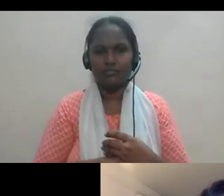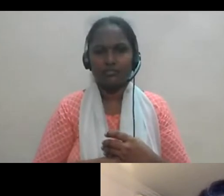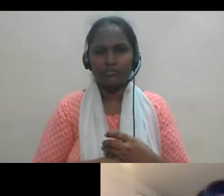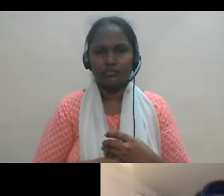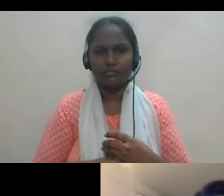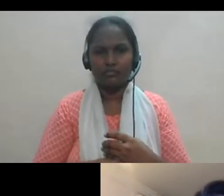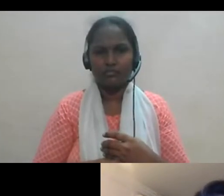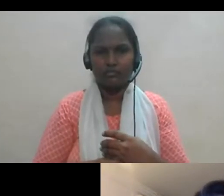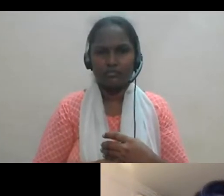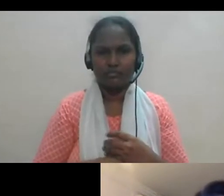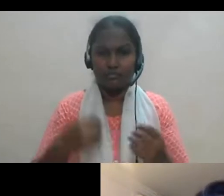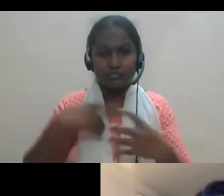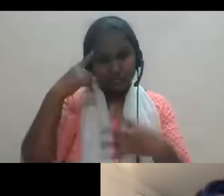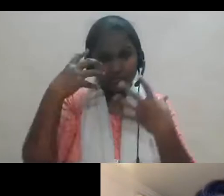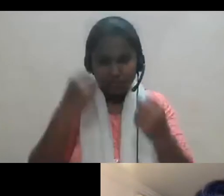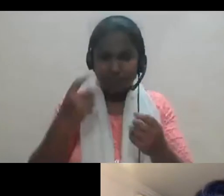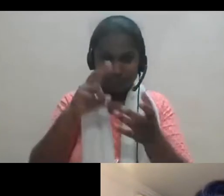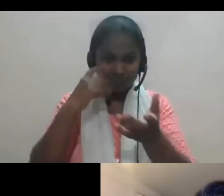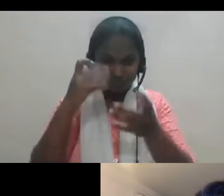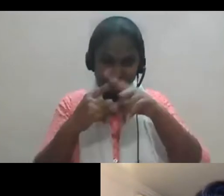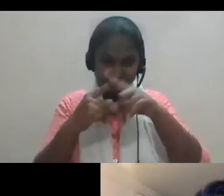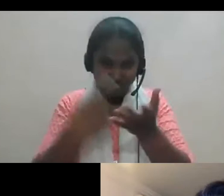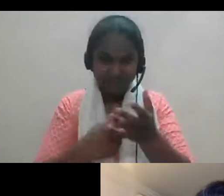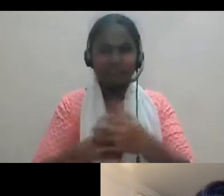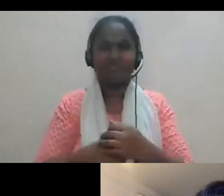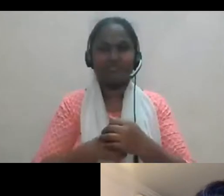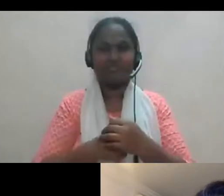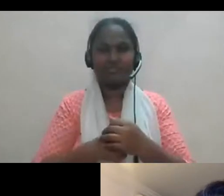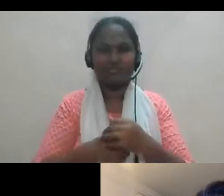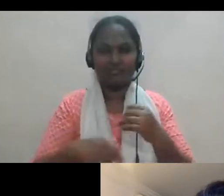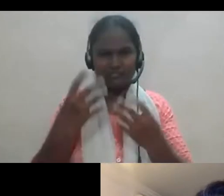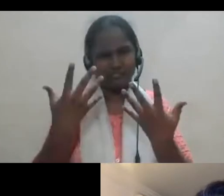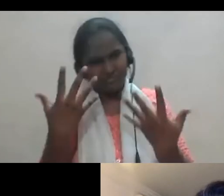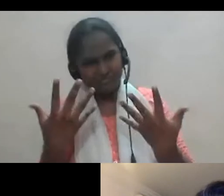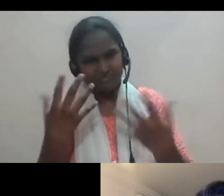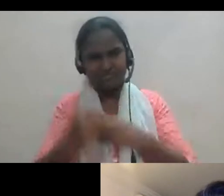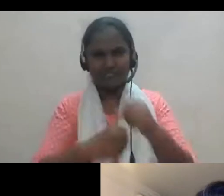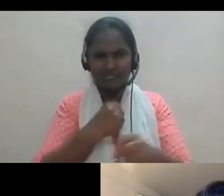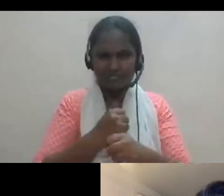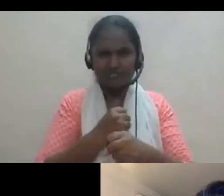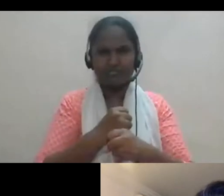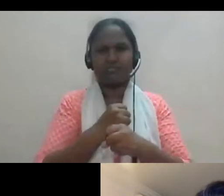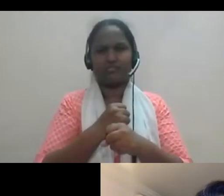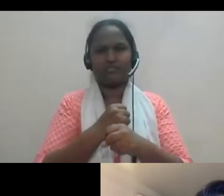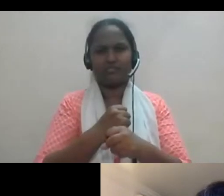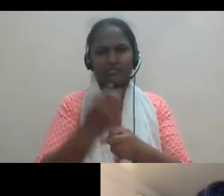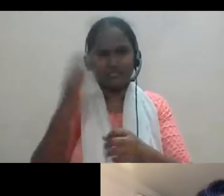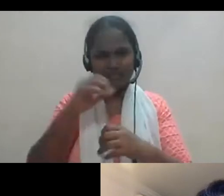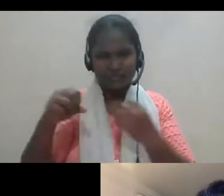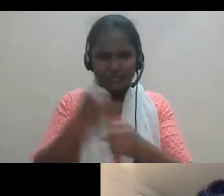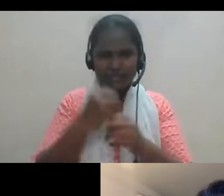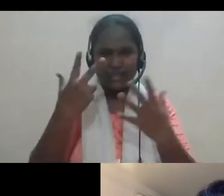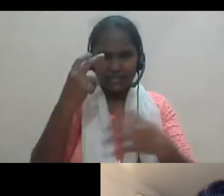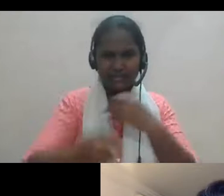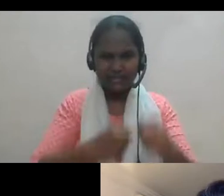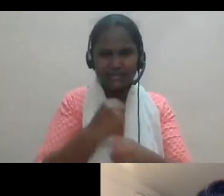It's nice to have miracles like that, Victoria. During my tenure at the museum, during the past 8 years, we were